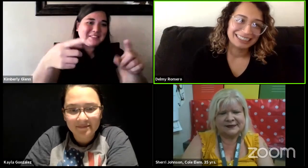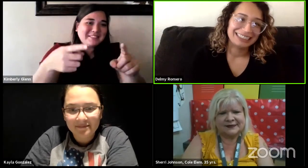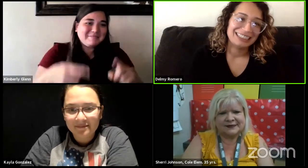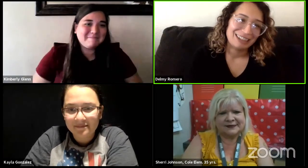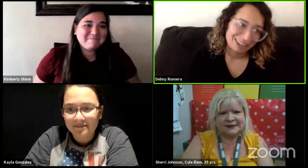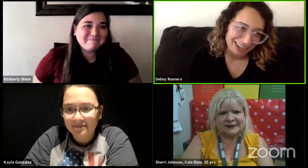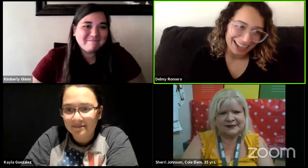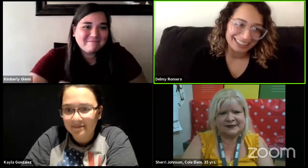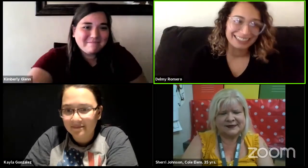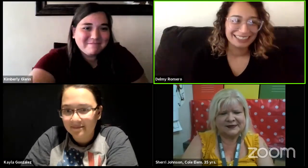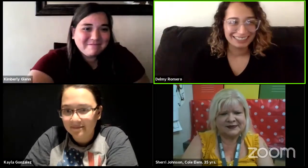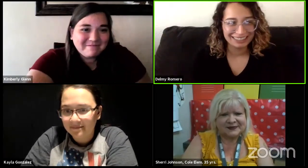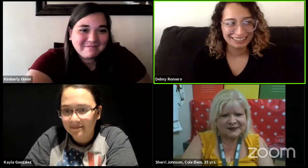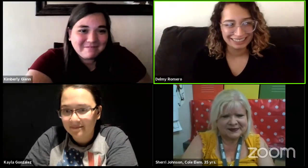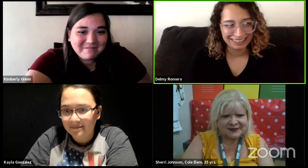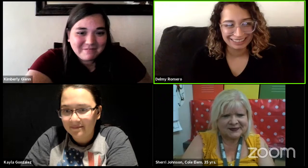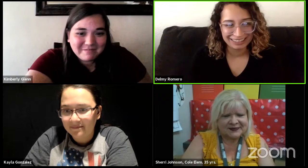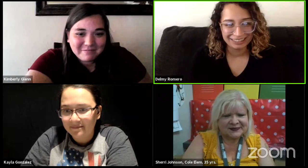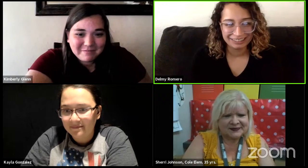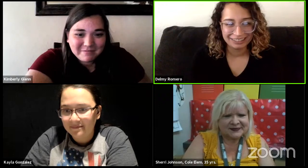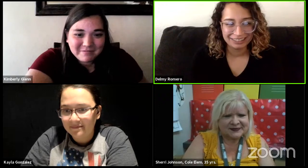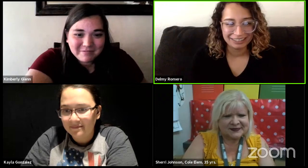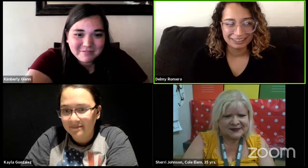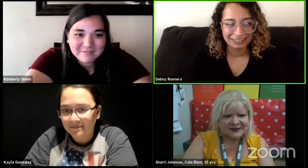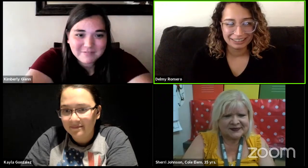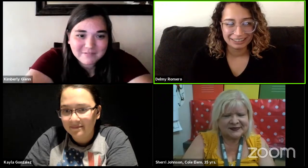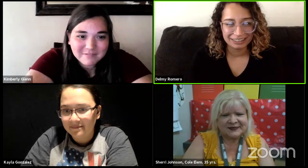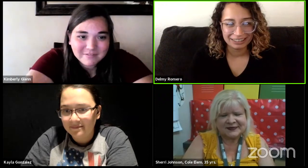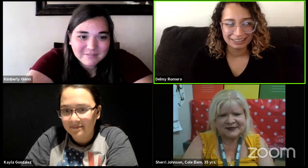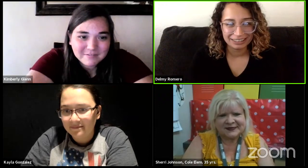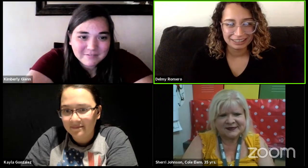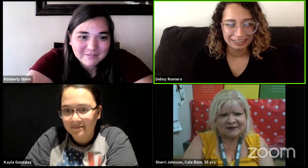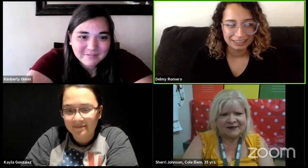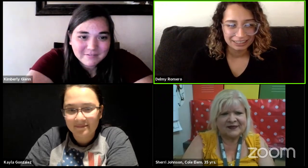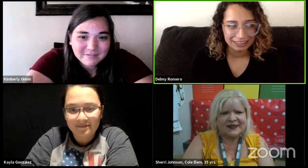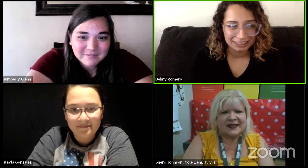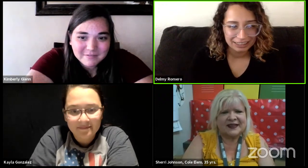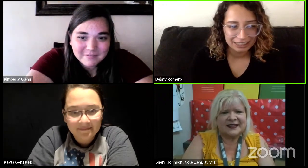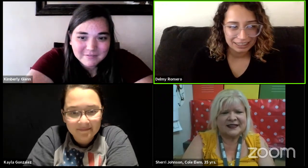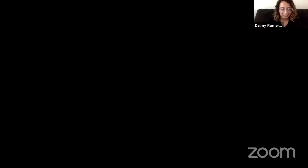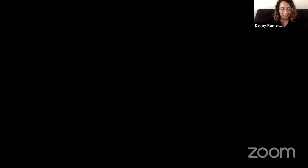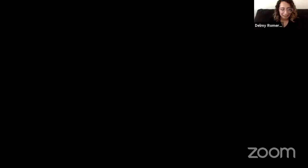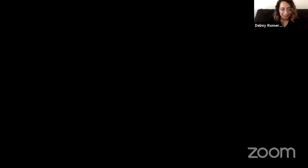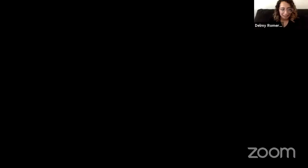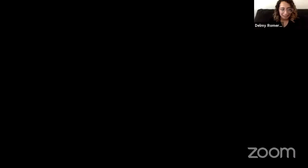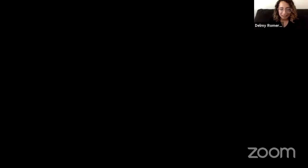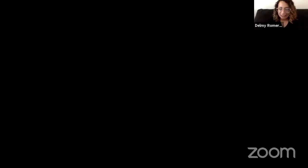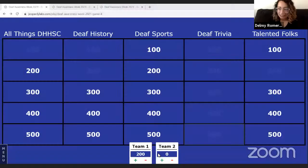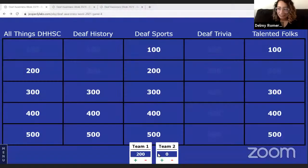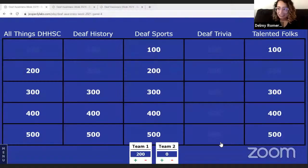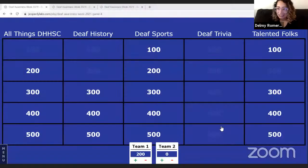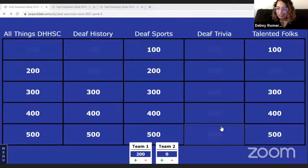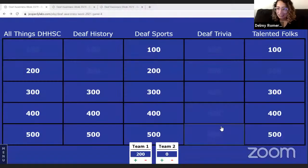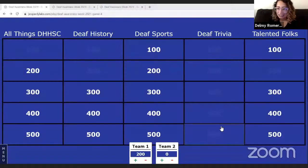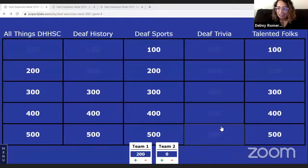Sherry, you're next.